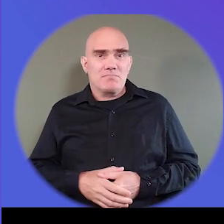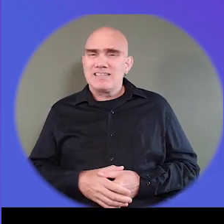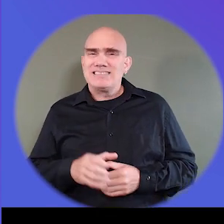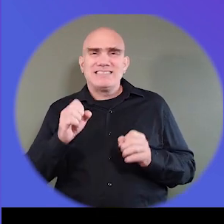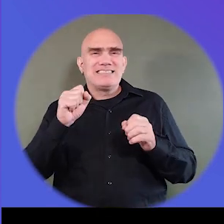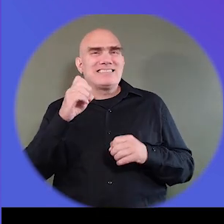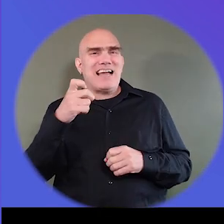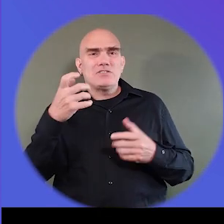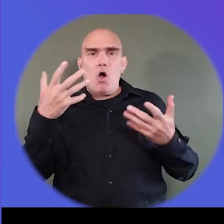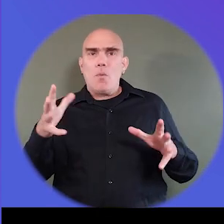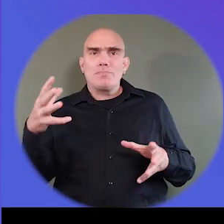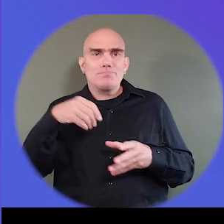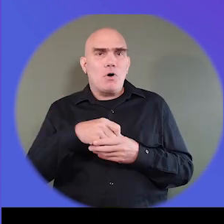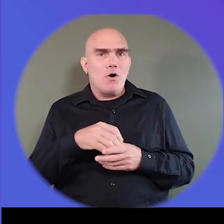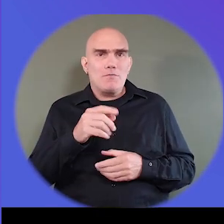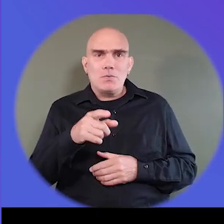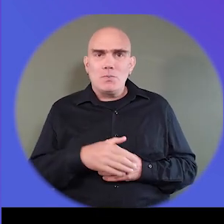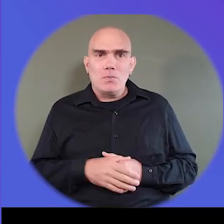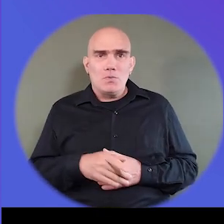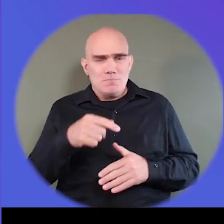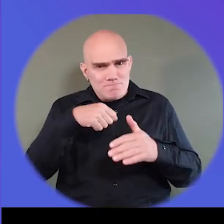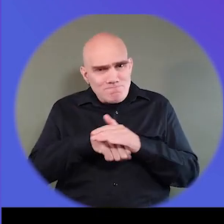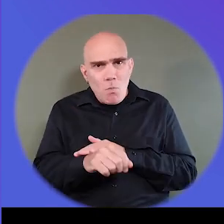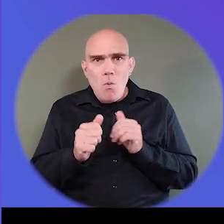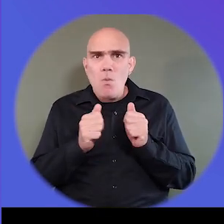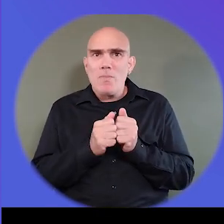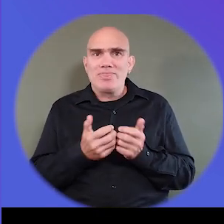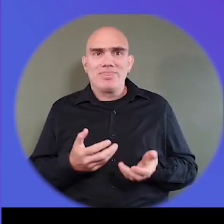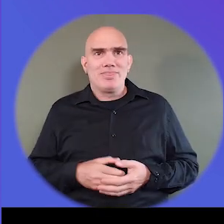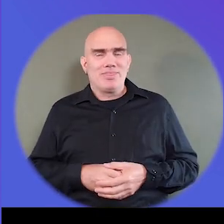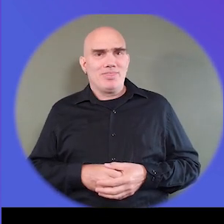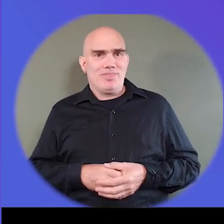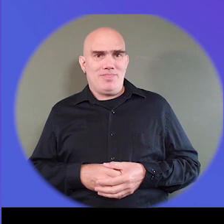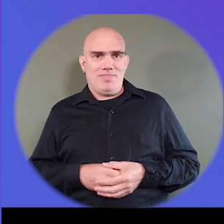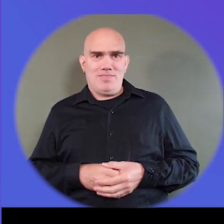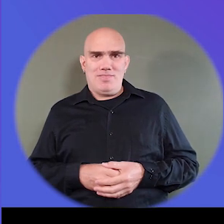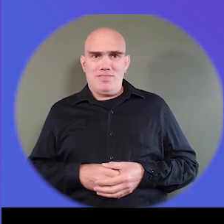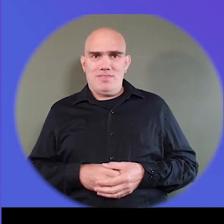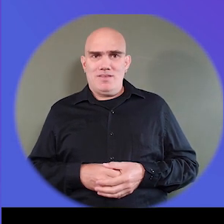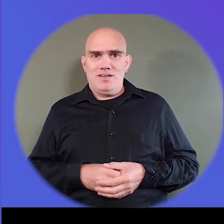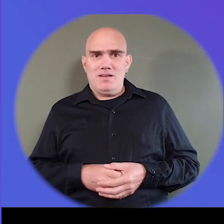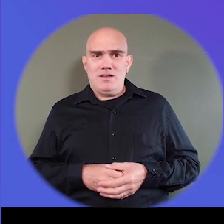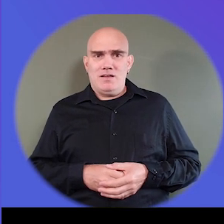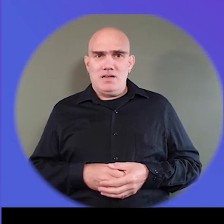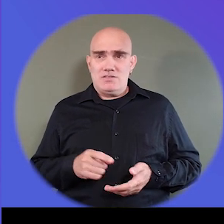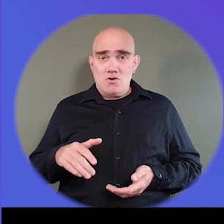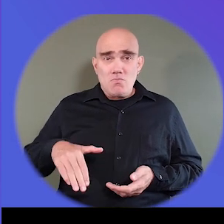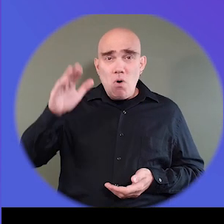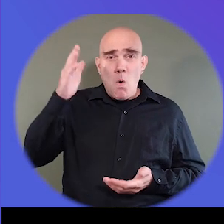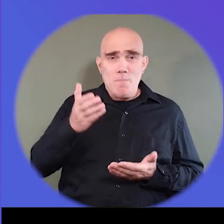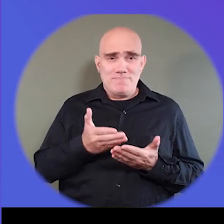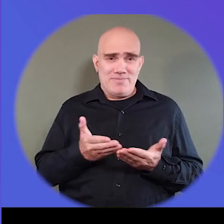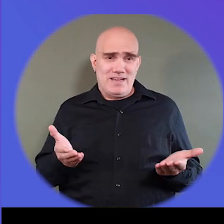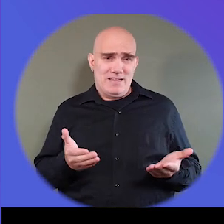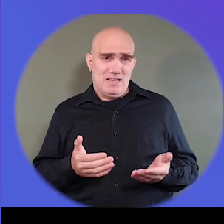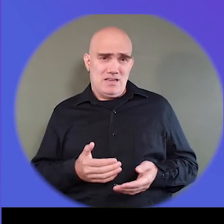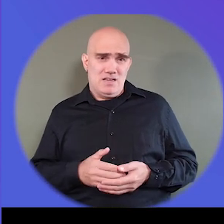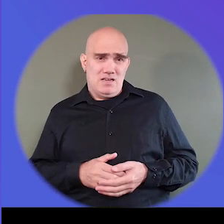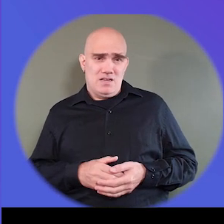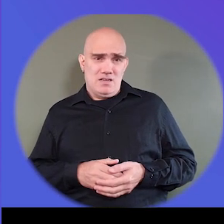Sex is already a part of you. You were born with it. It's a grown-up